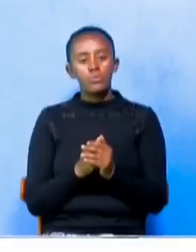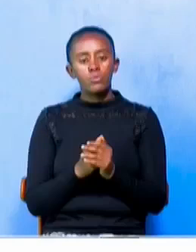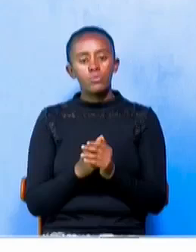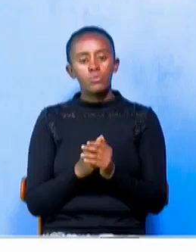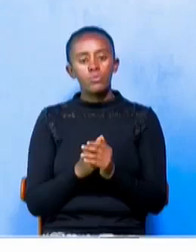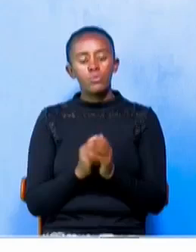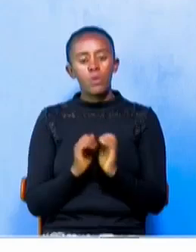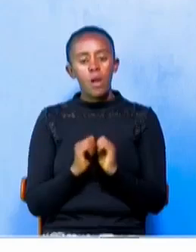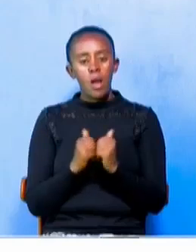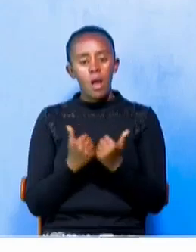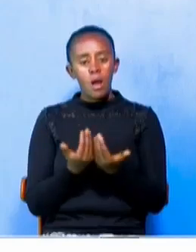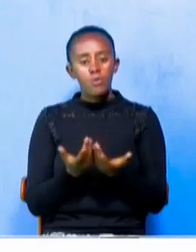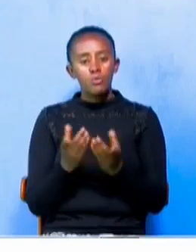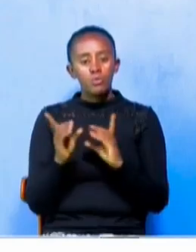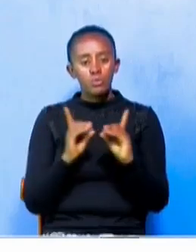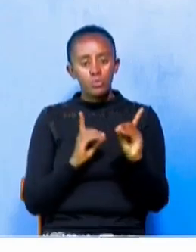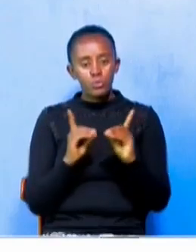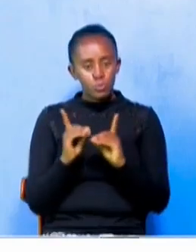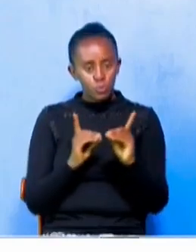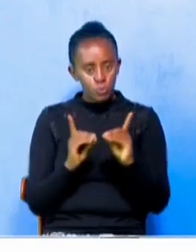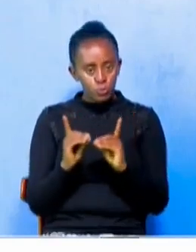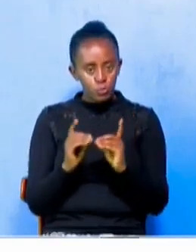How do